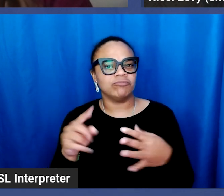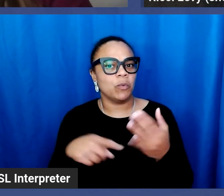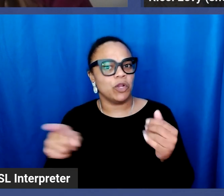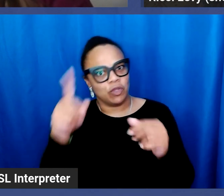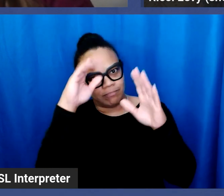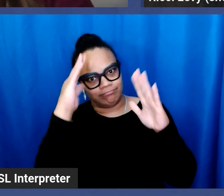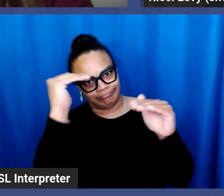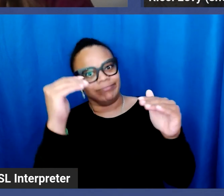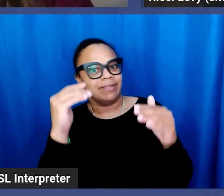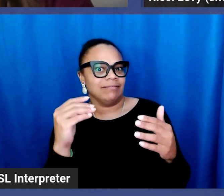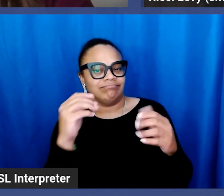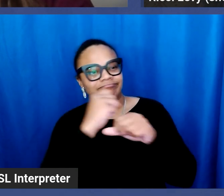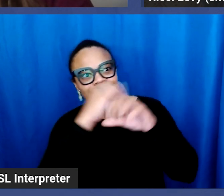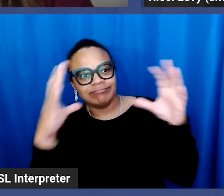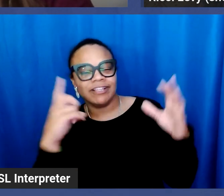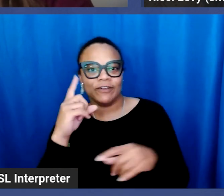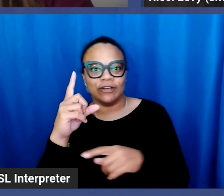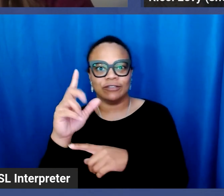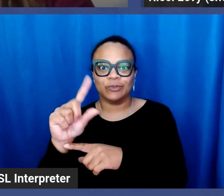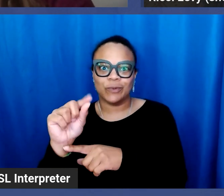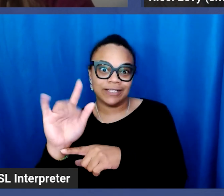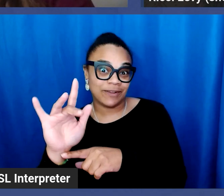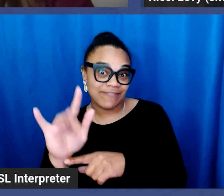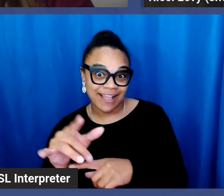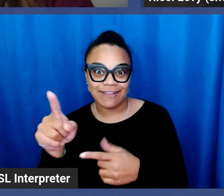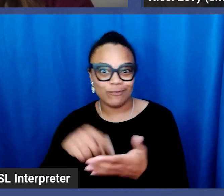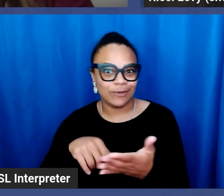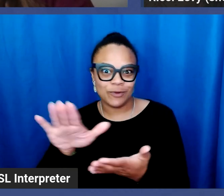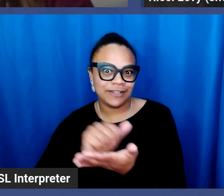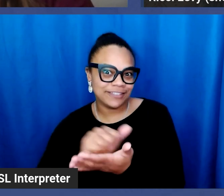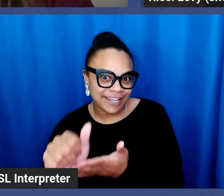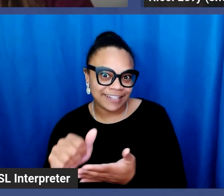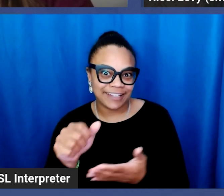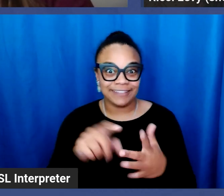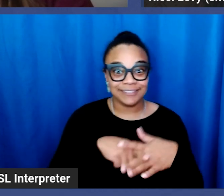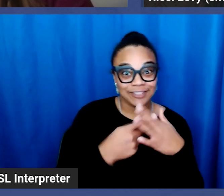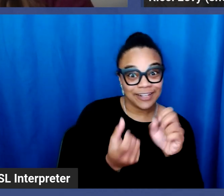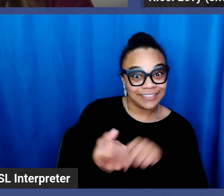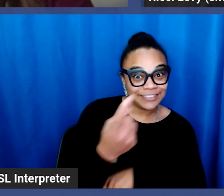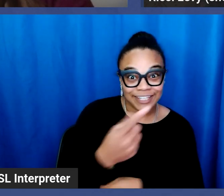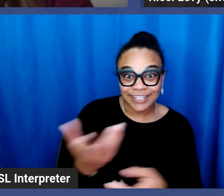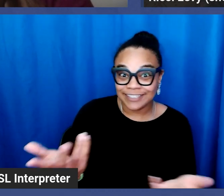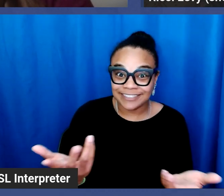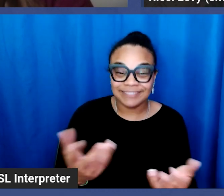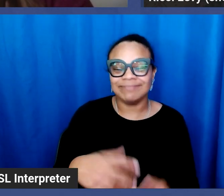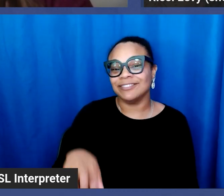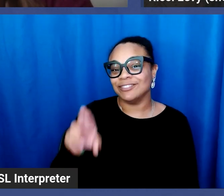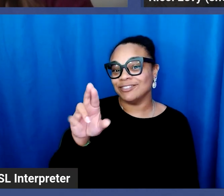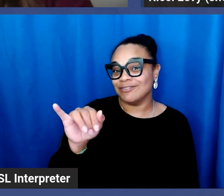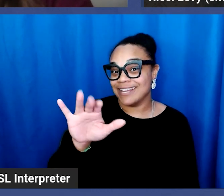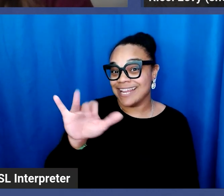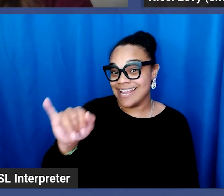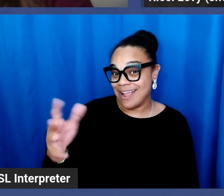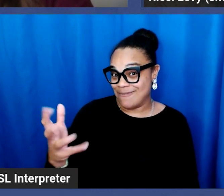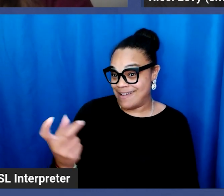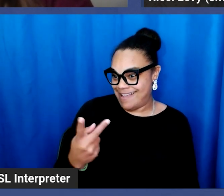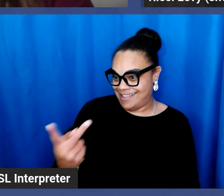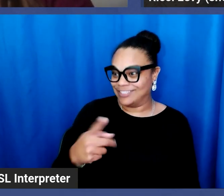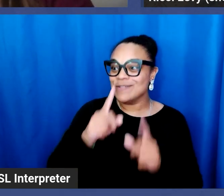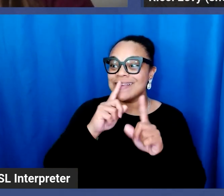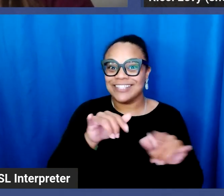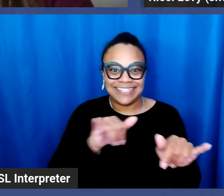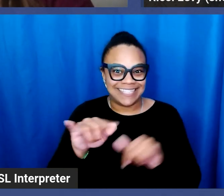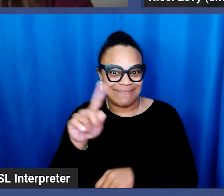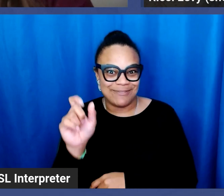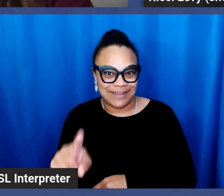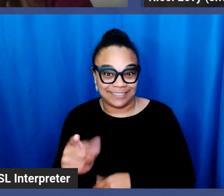on the agenda for the start of the new year. And so, Ricky, I'd like for you and I to answer that same question.